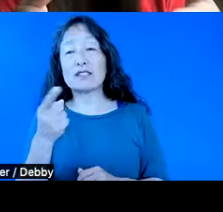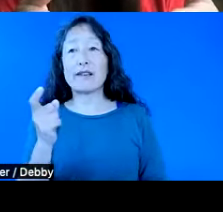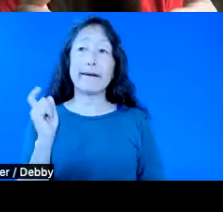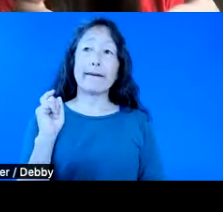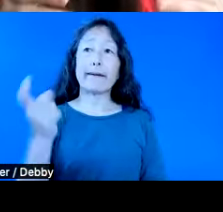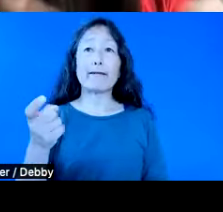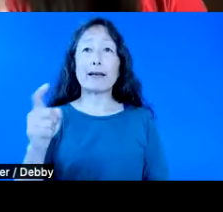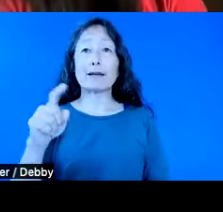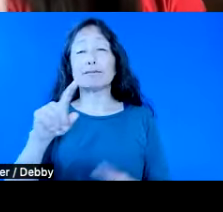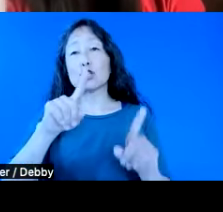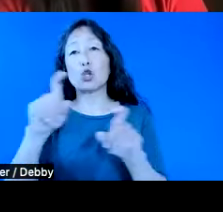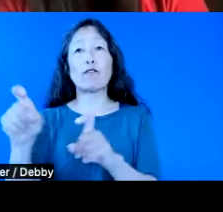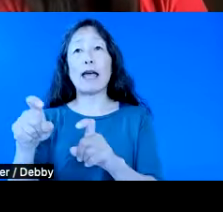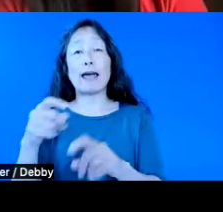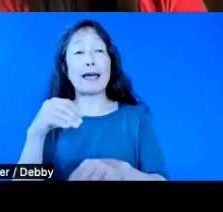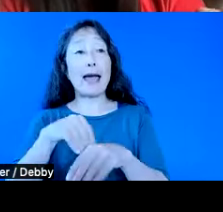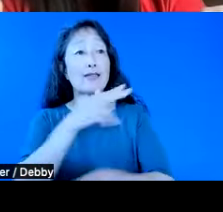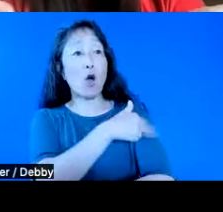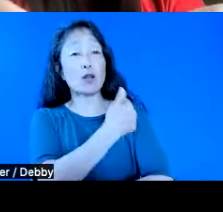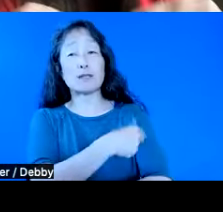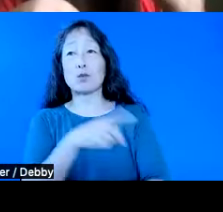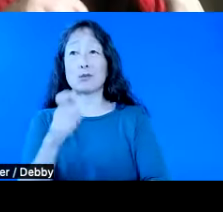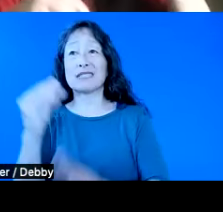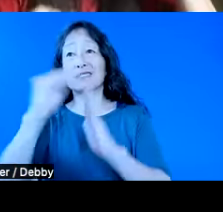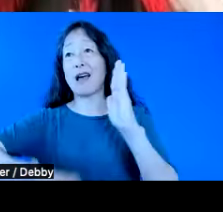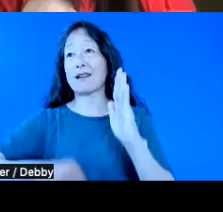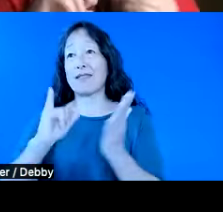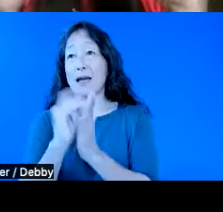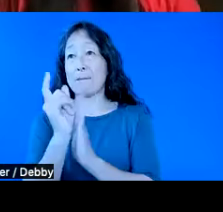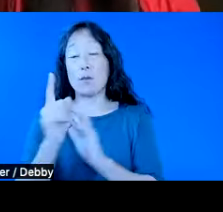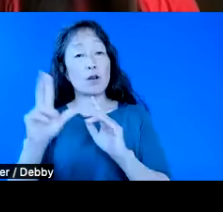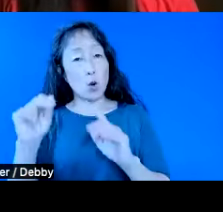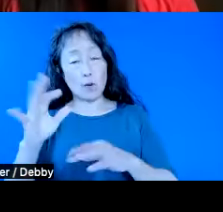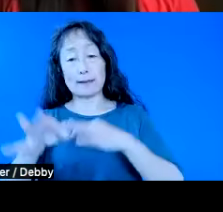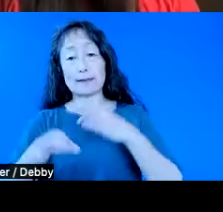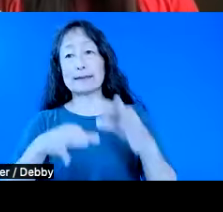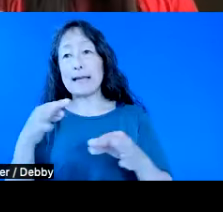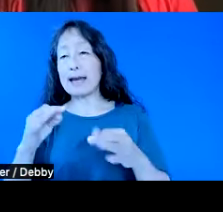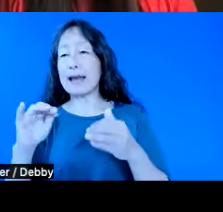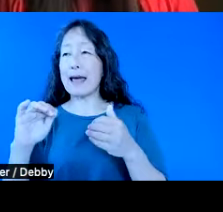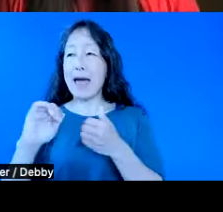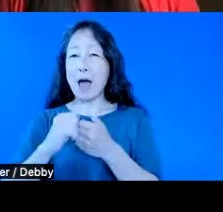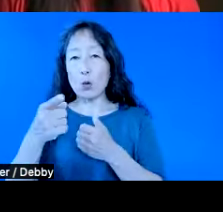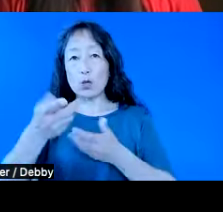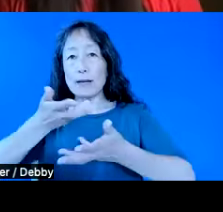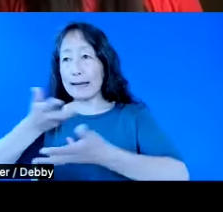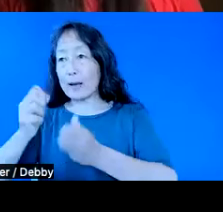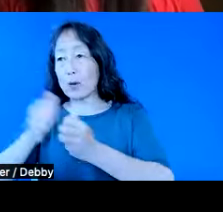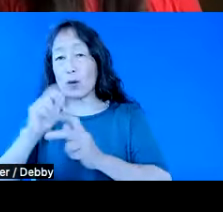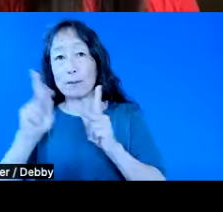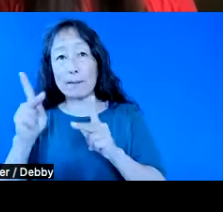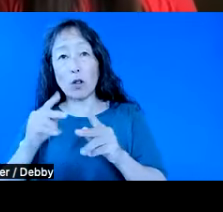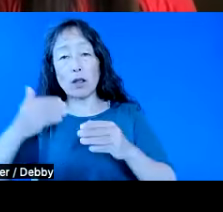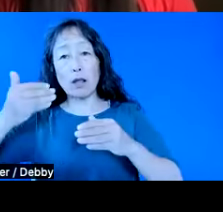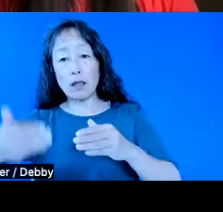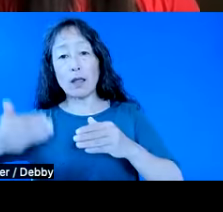that they sign like in that moment, but really thinking about how are you engaging at different points of access along the way, and